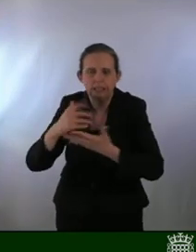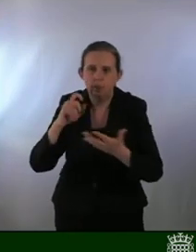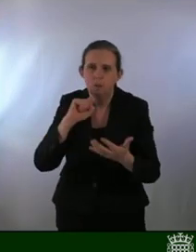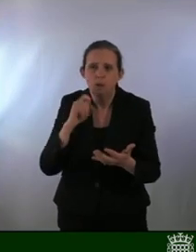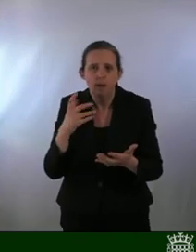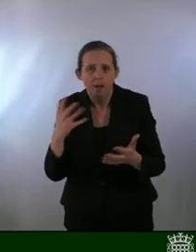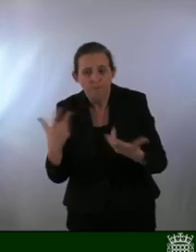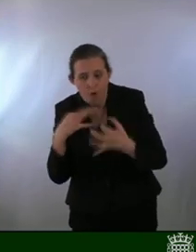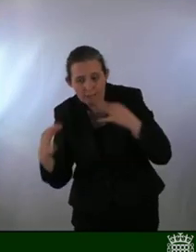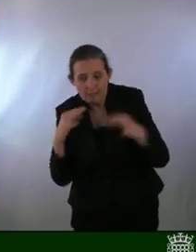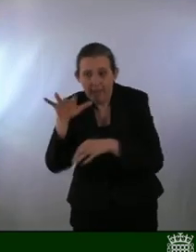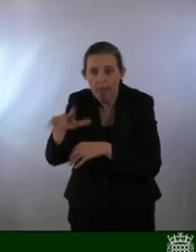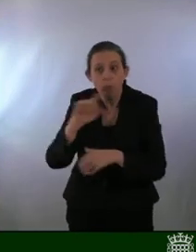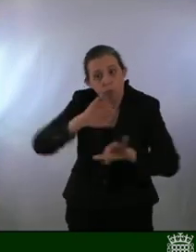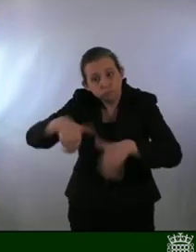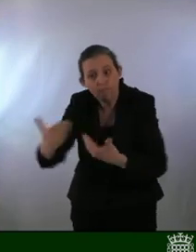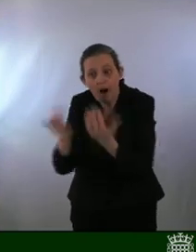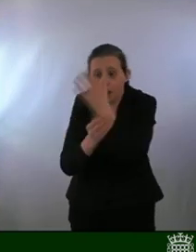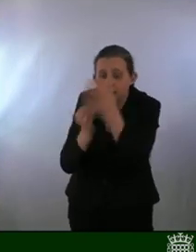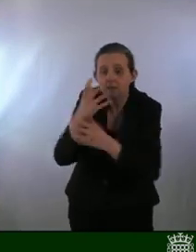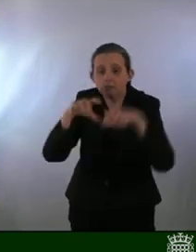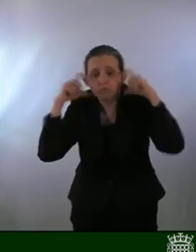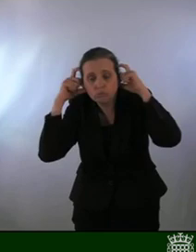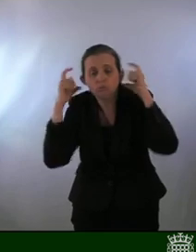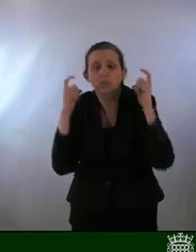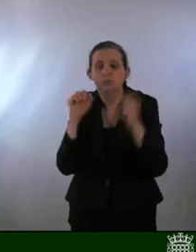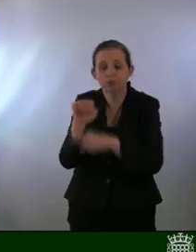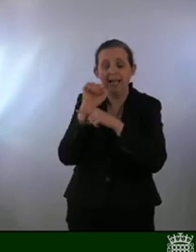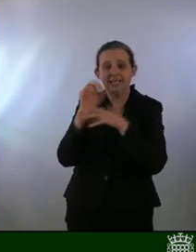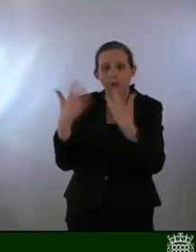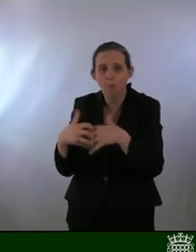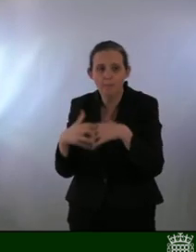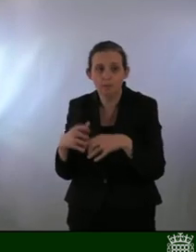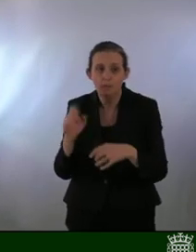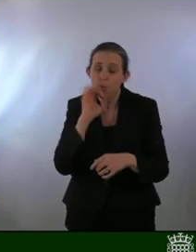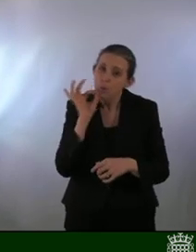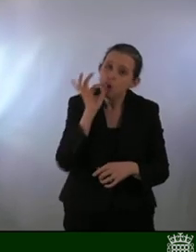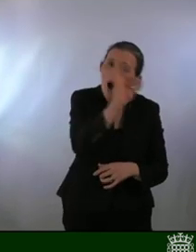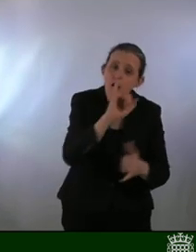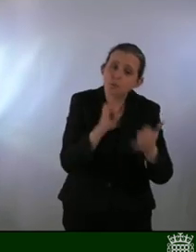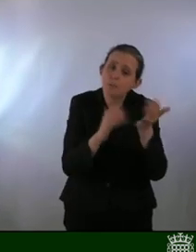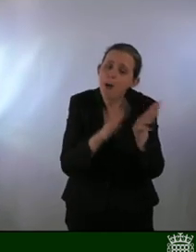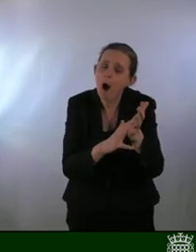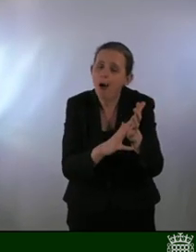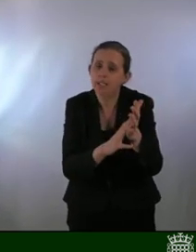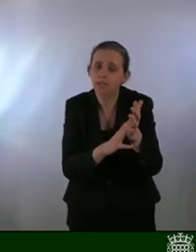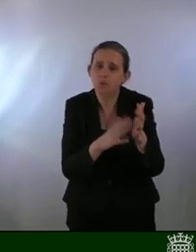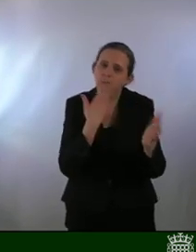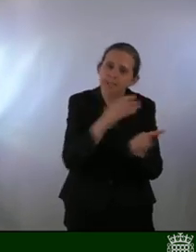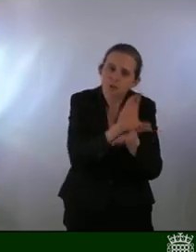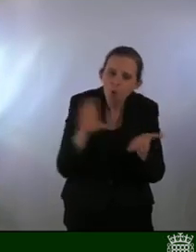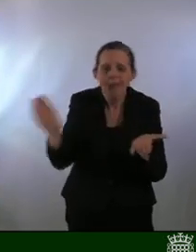protective equipment? And will he consider requiring supermarkets to put aside stocks and provide donations to food banks